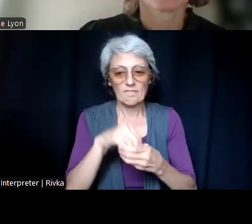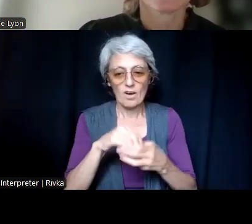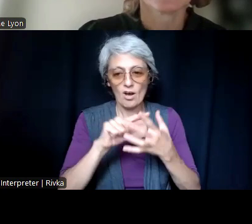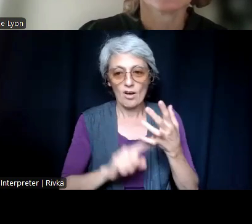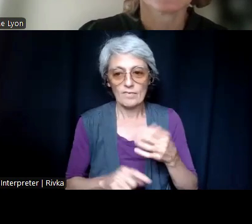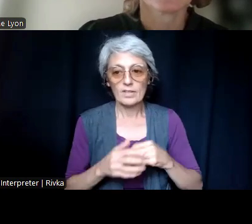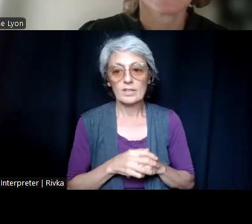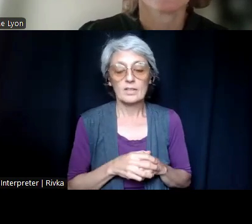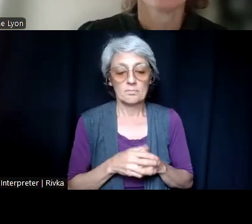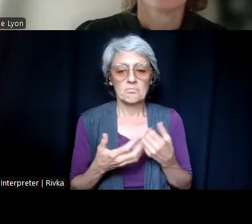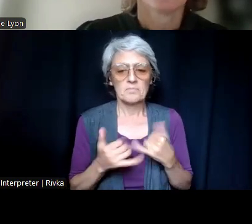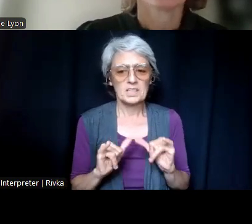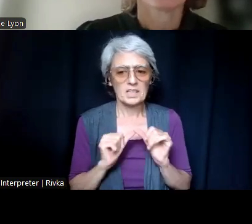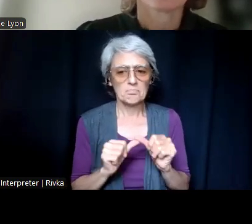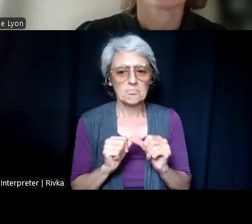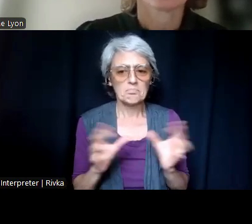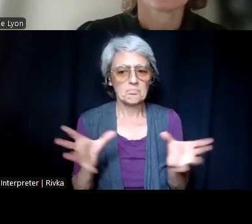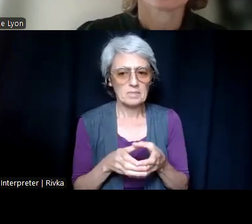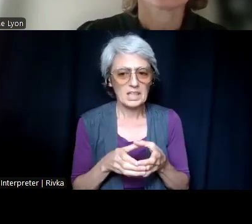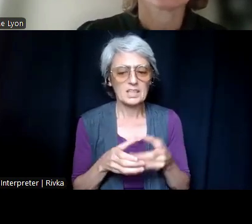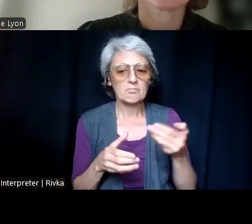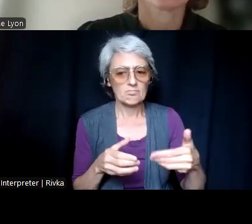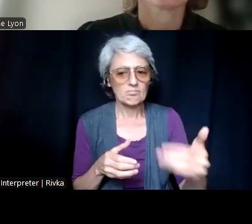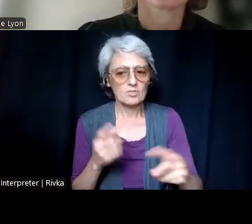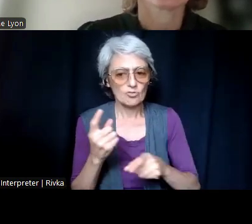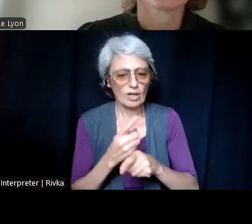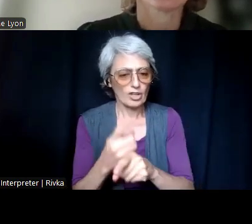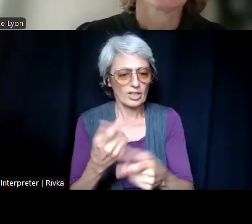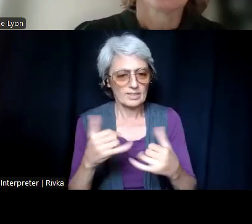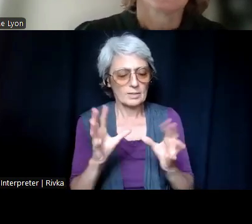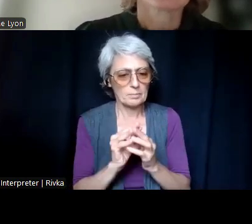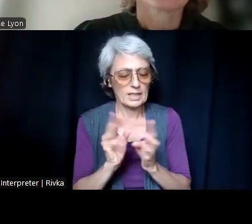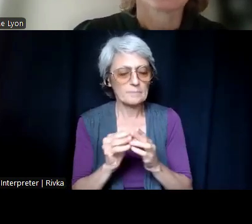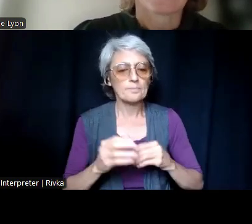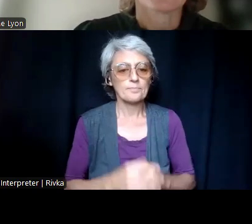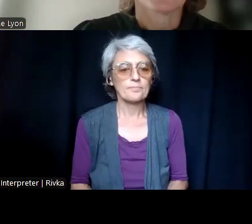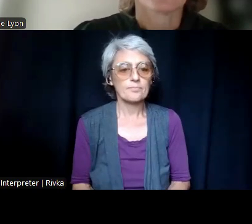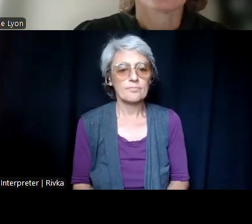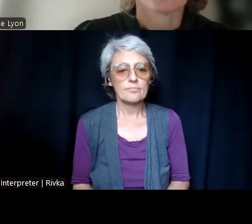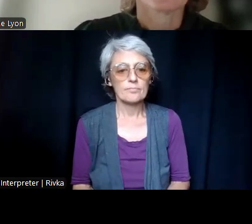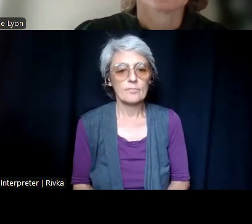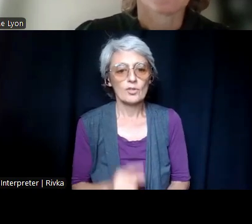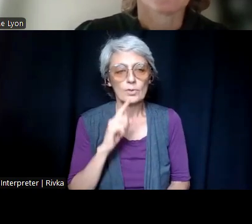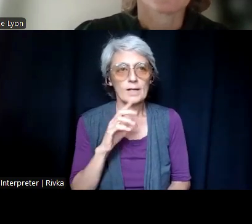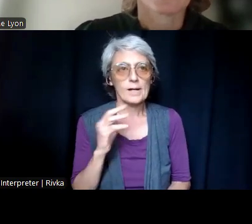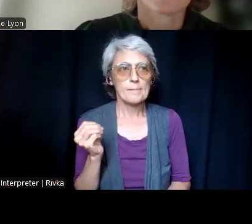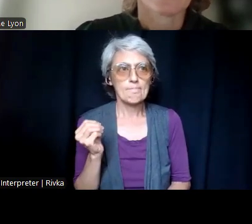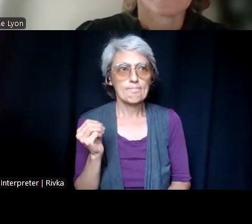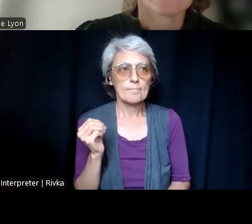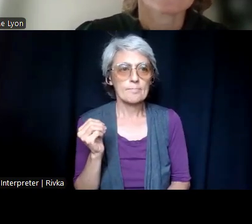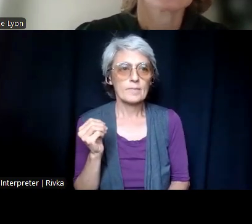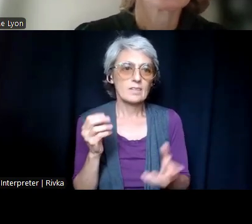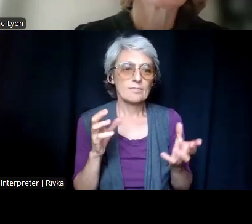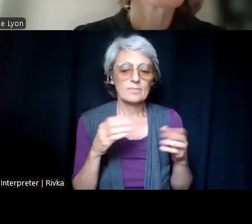departments continue to meet on a regular basis to really serve in that shared governance role for